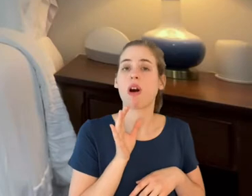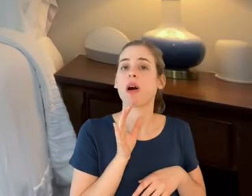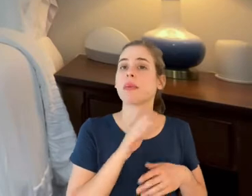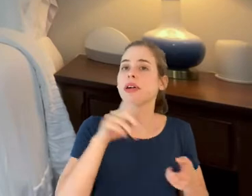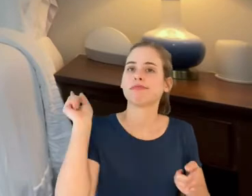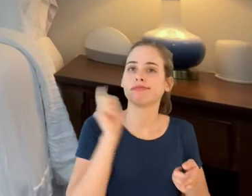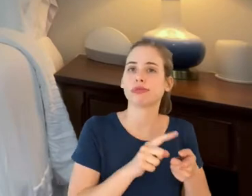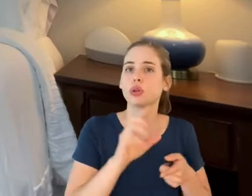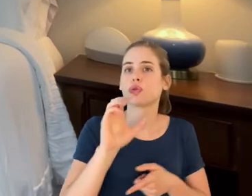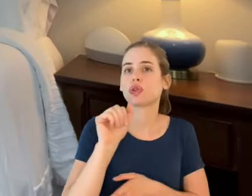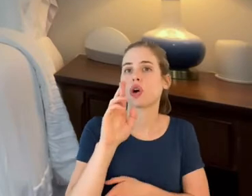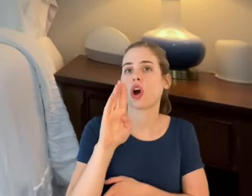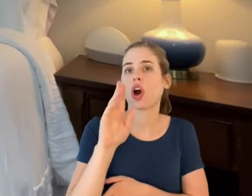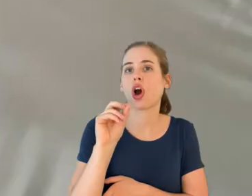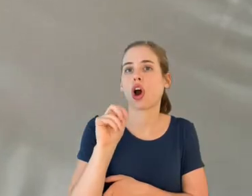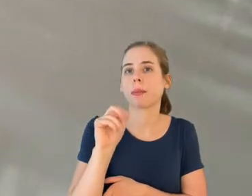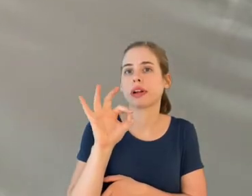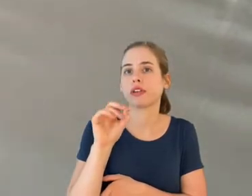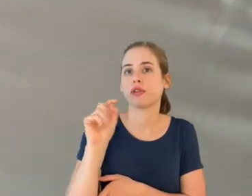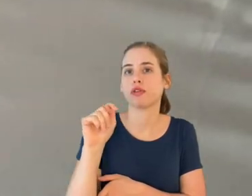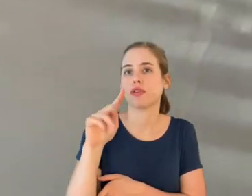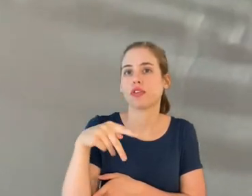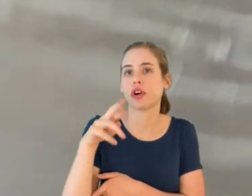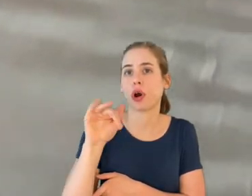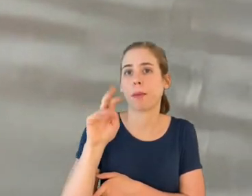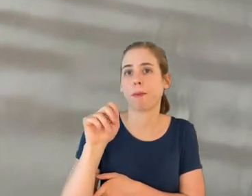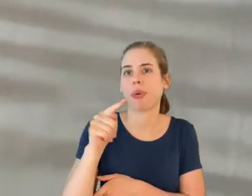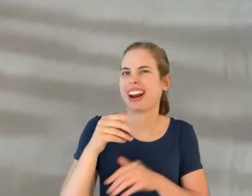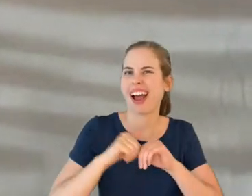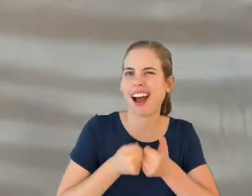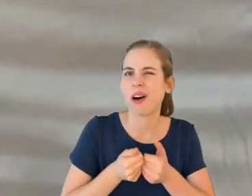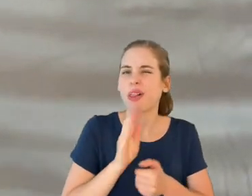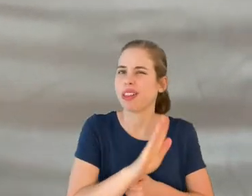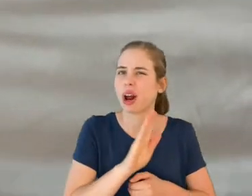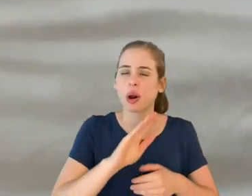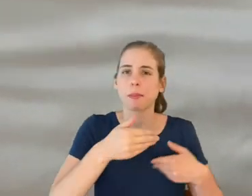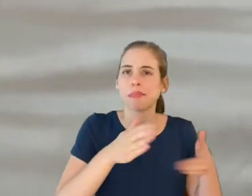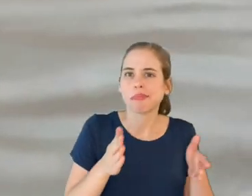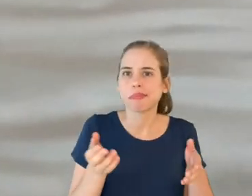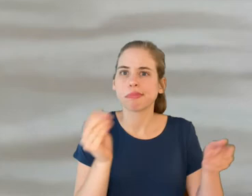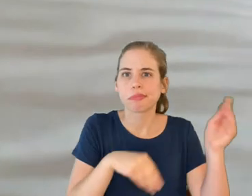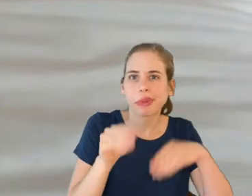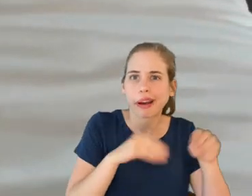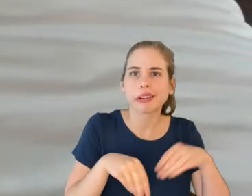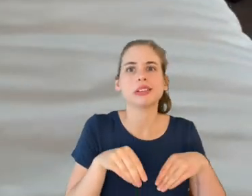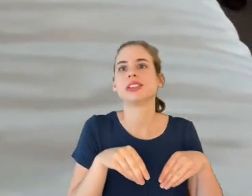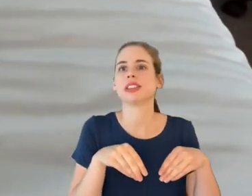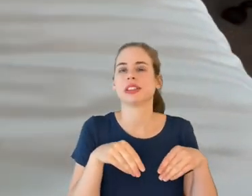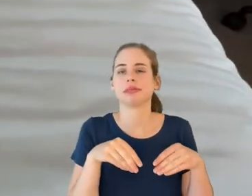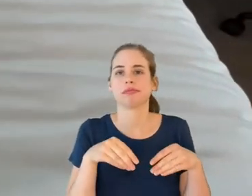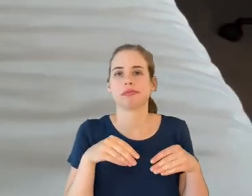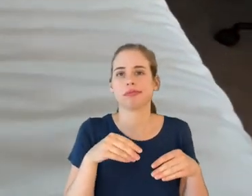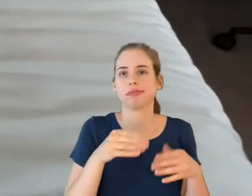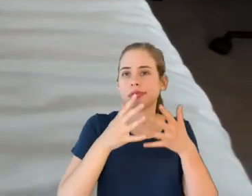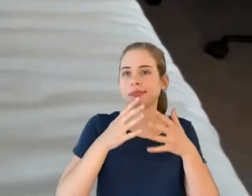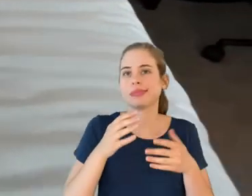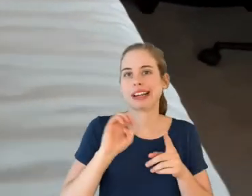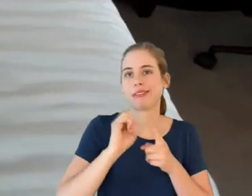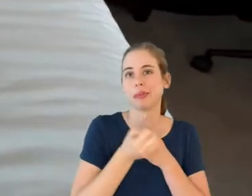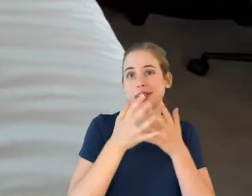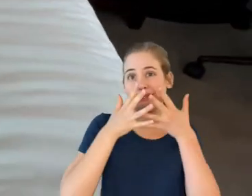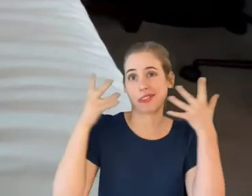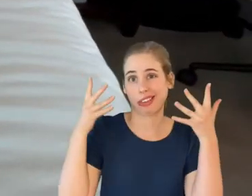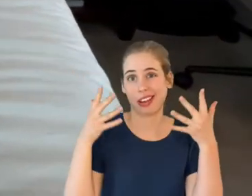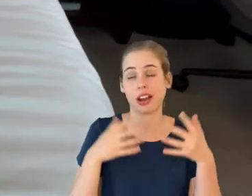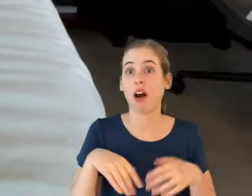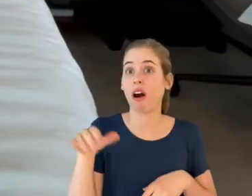their carbon footprint that way. And Cozy Earth also has a thing that they call their premium weave. It makes it so